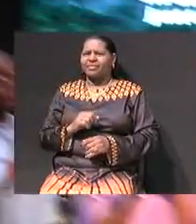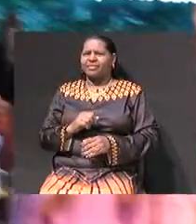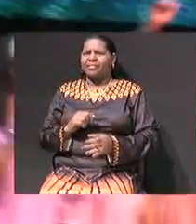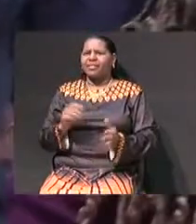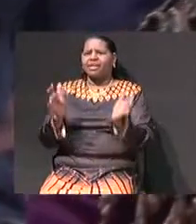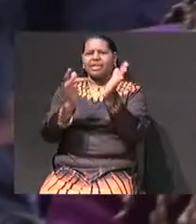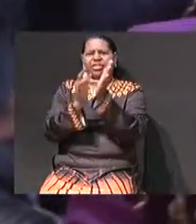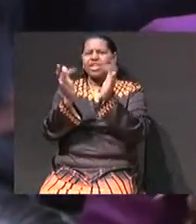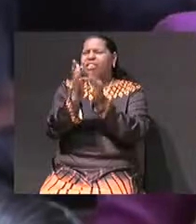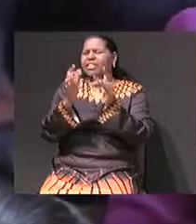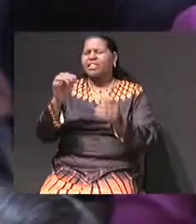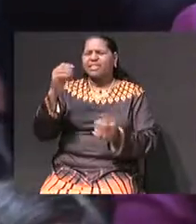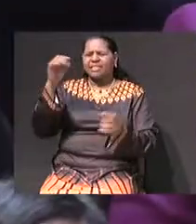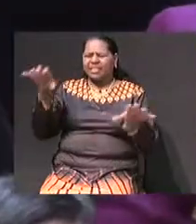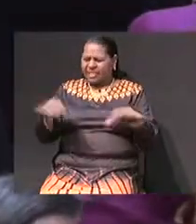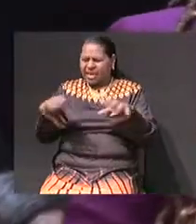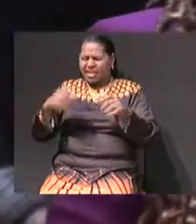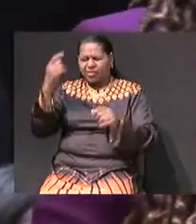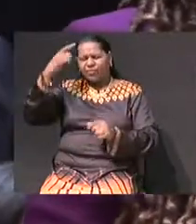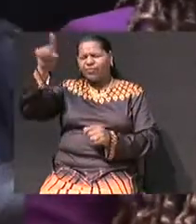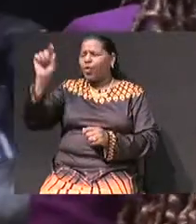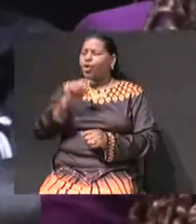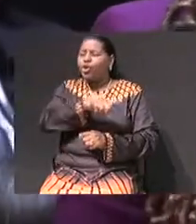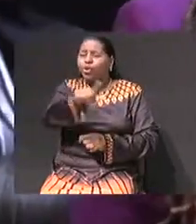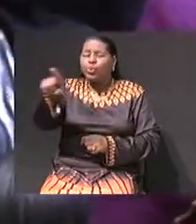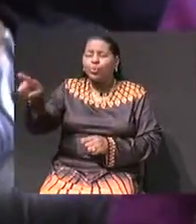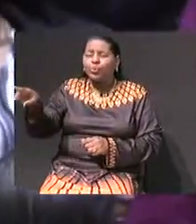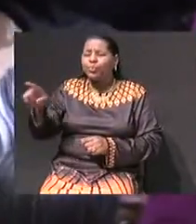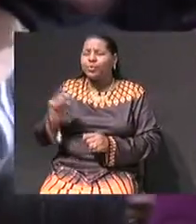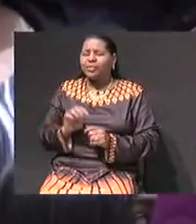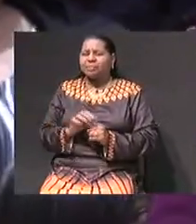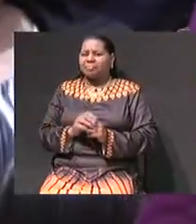Look at somebody else, tell him he did it for you.